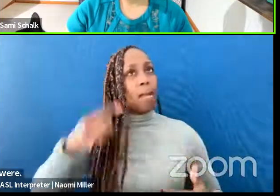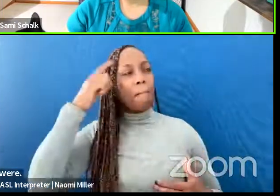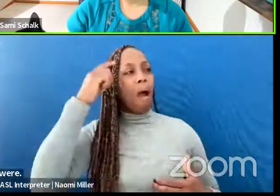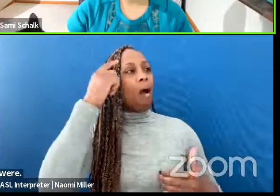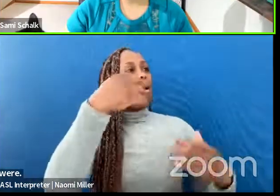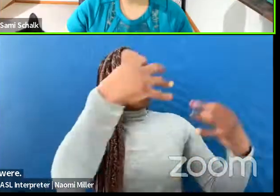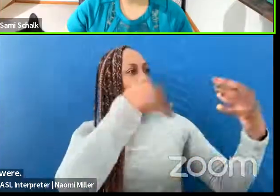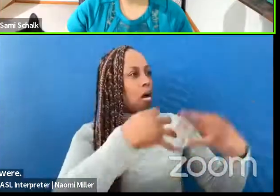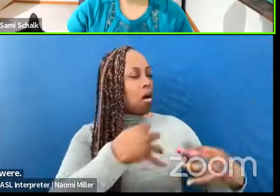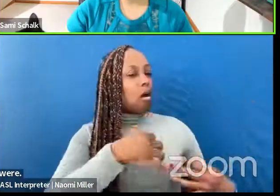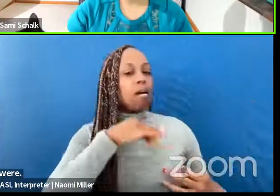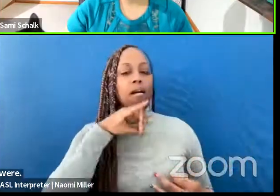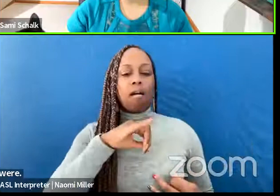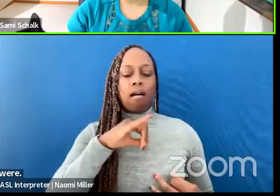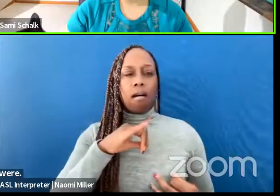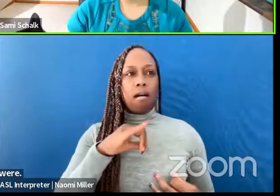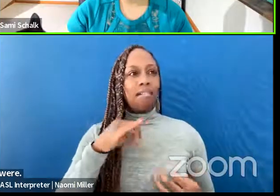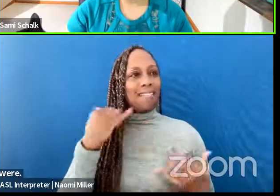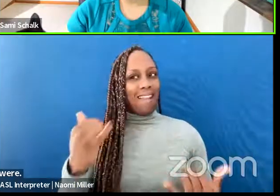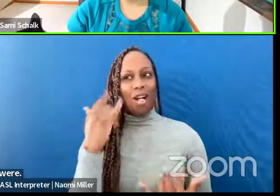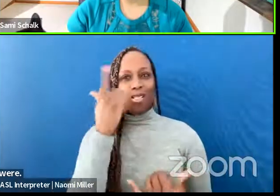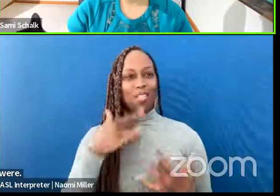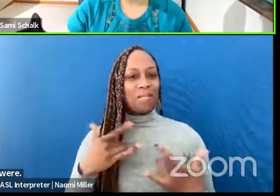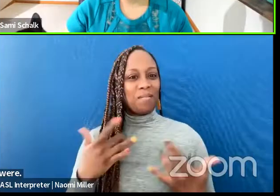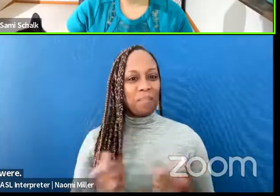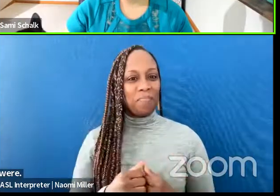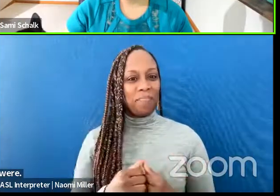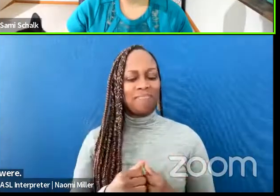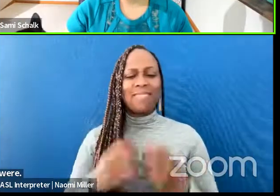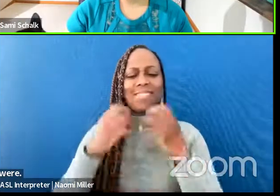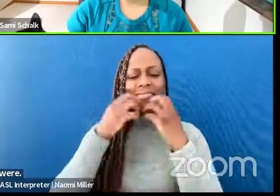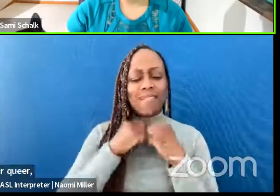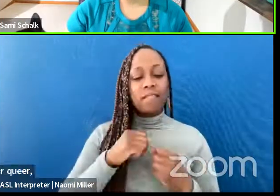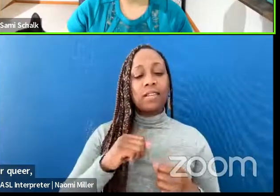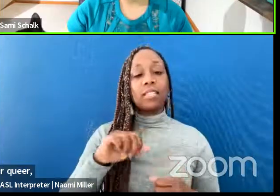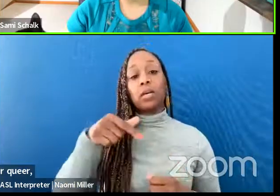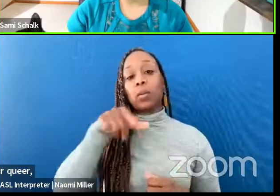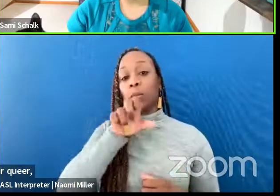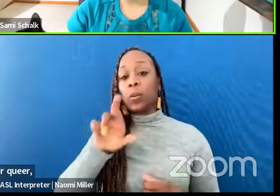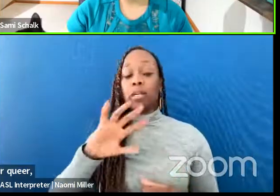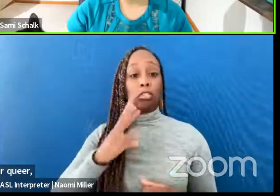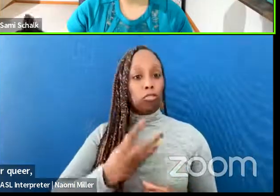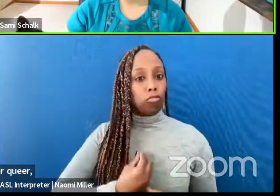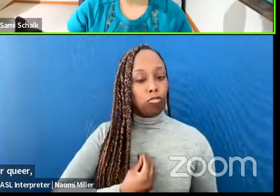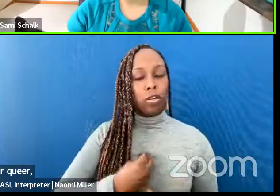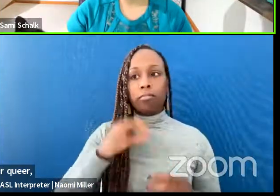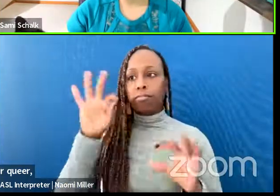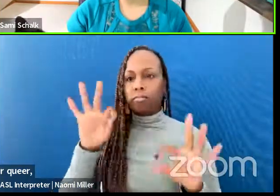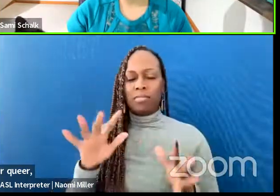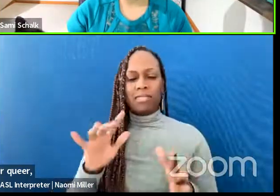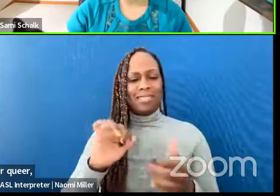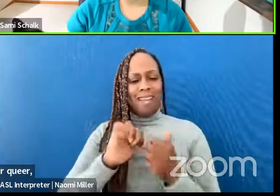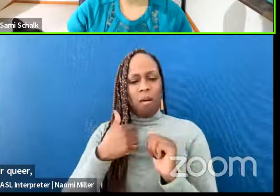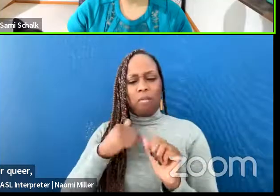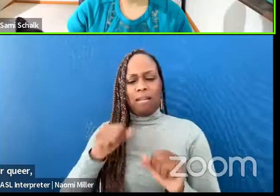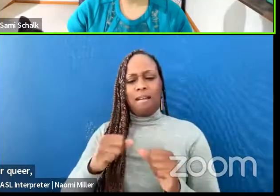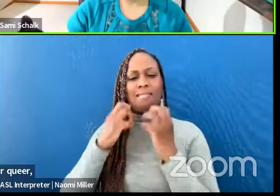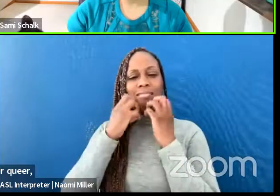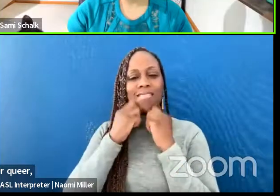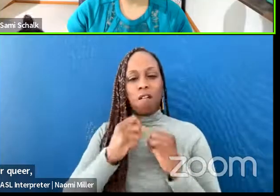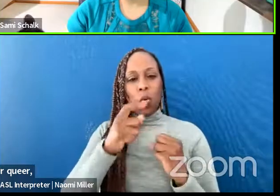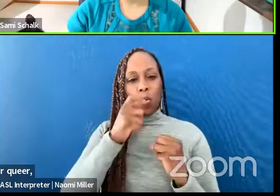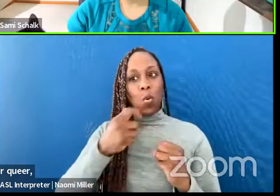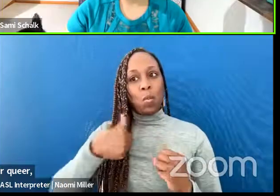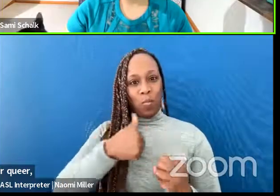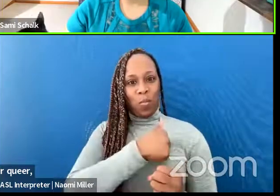Loving our queer, trans, and disabled nibblings is a way for us to love the young, queer, disabled people we were, who